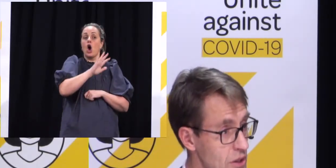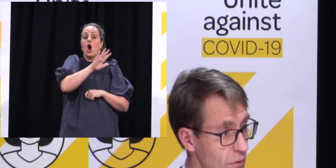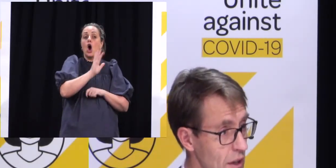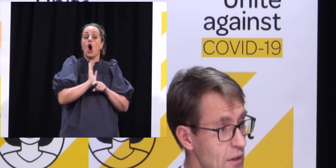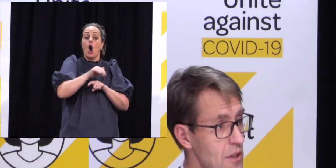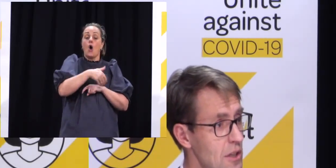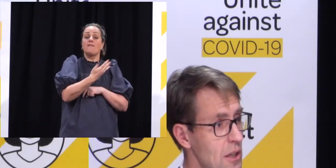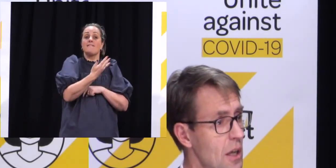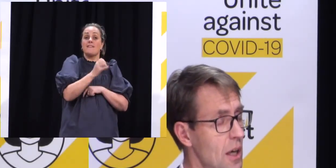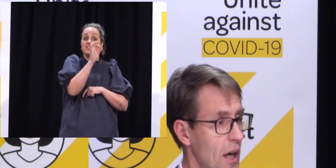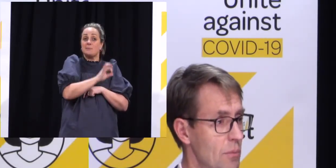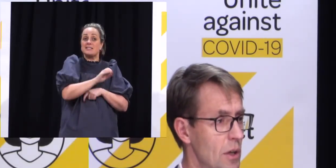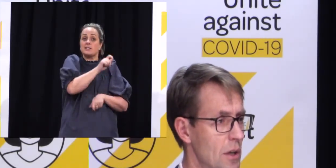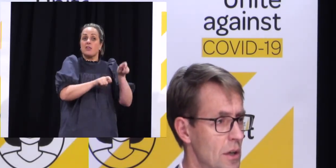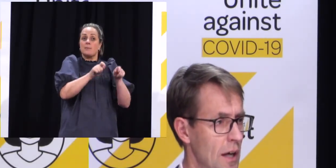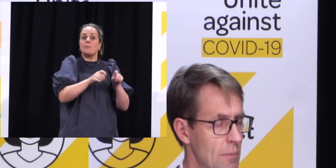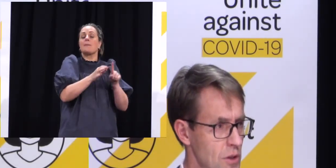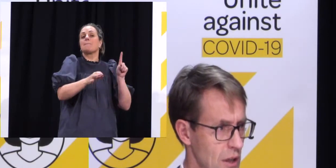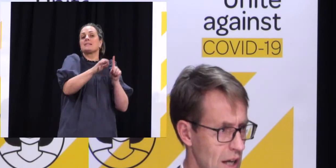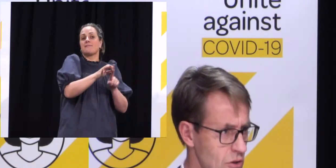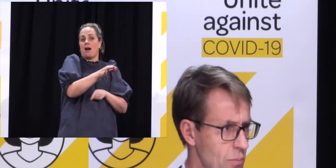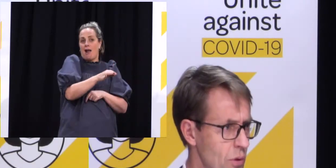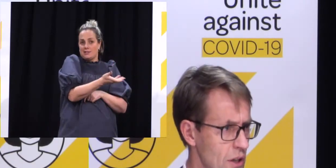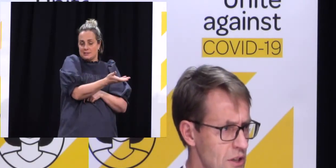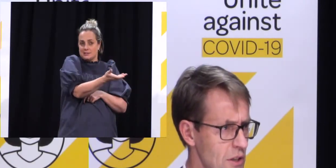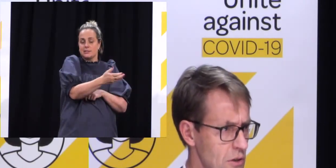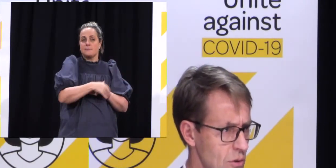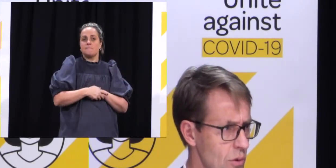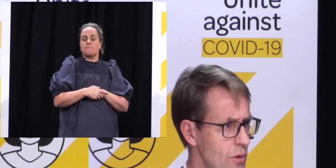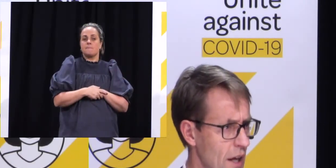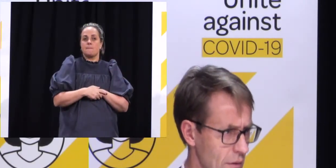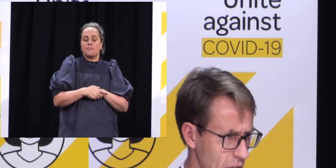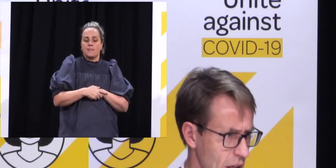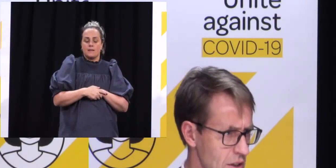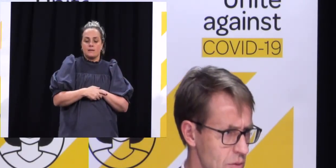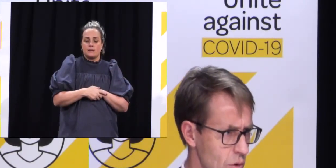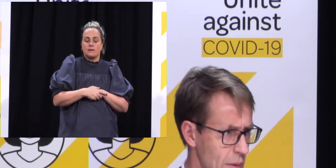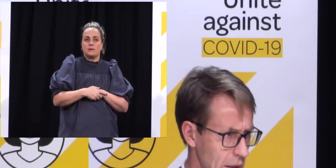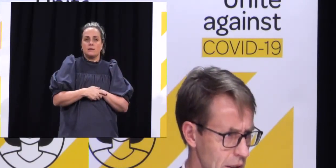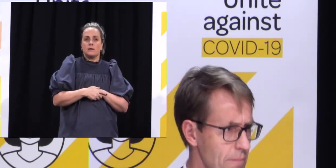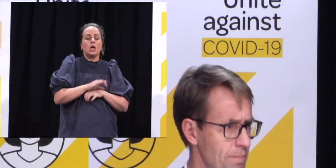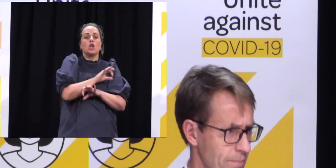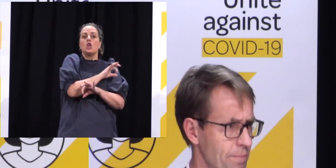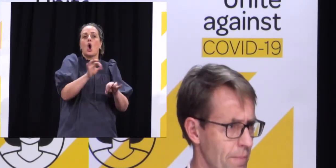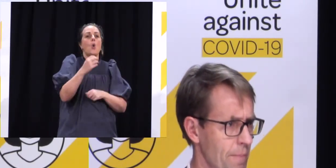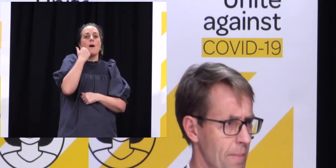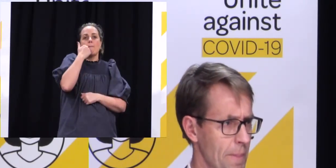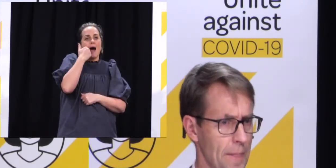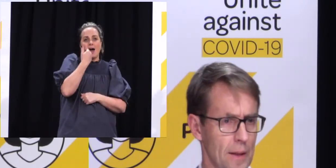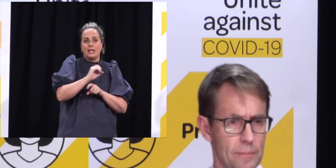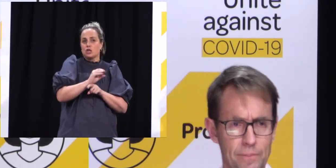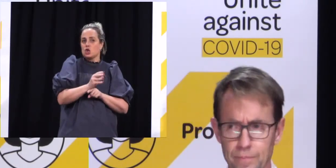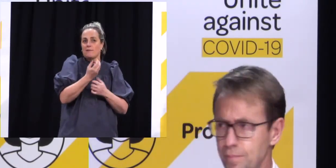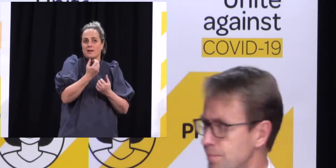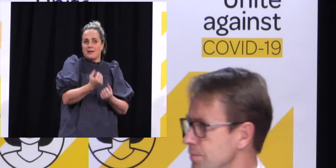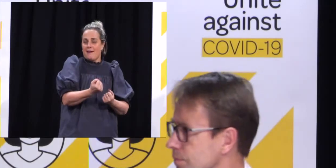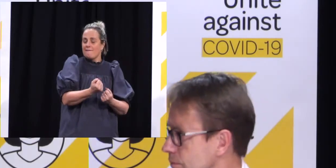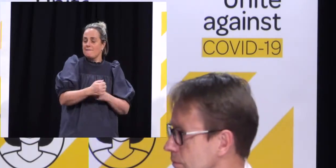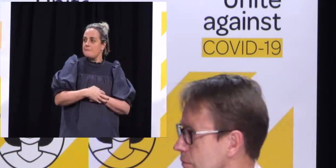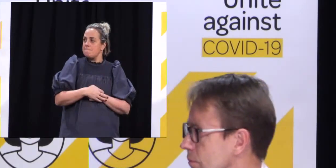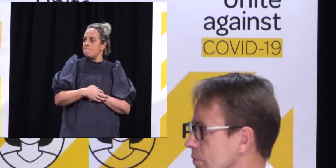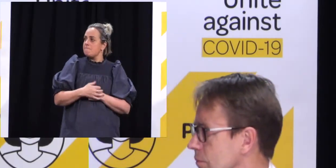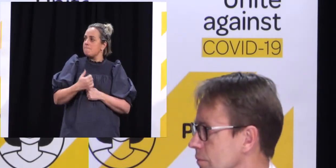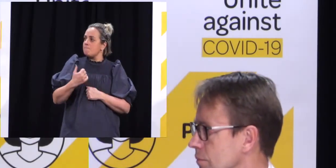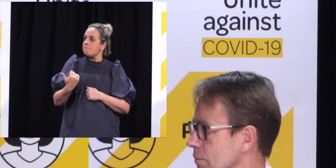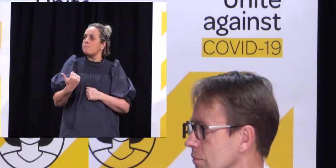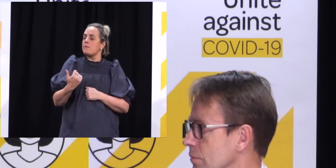are of Pacific ethnicity, and when the last report I saw, none of the cases were Māori. Yes, and